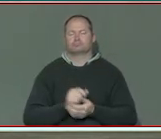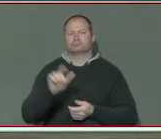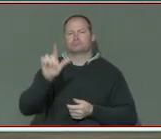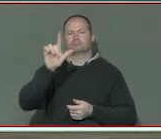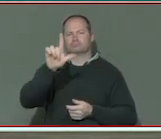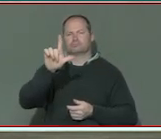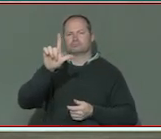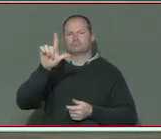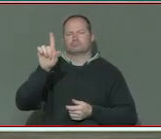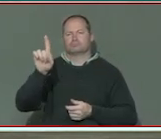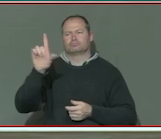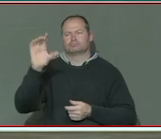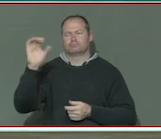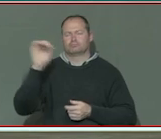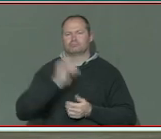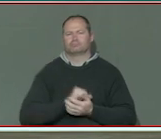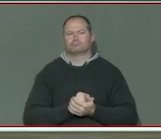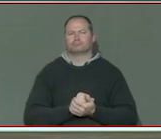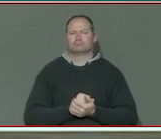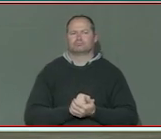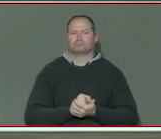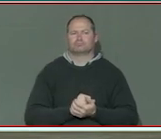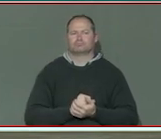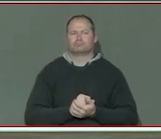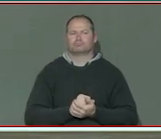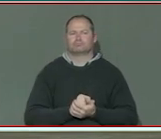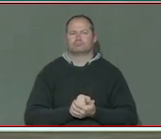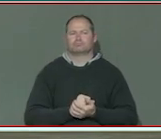710. Starbuck,